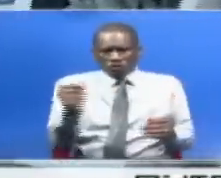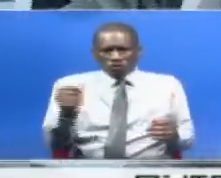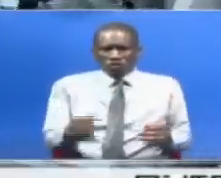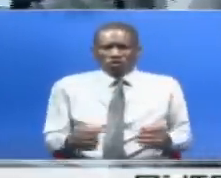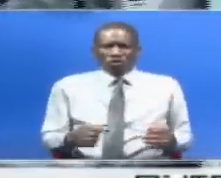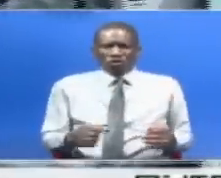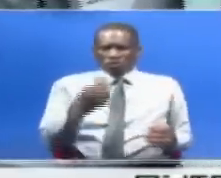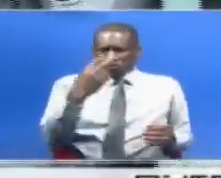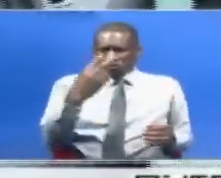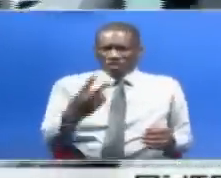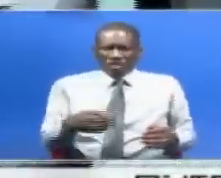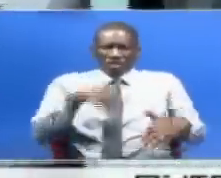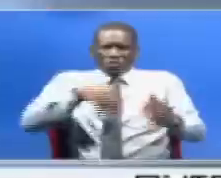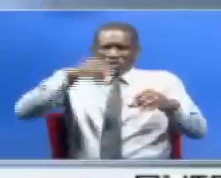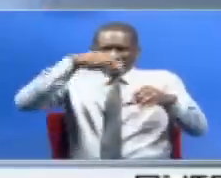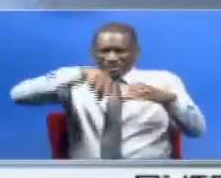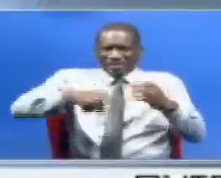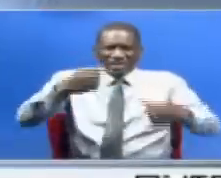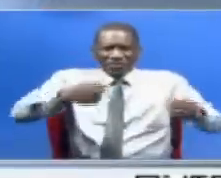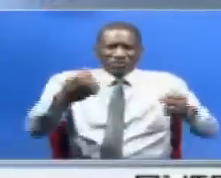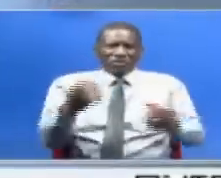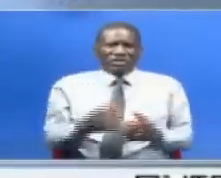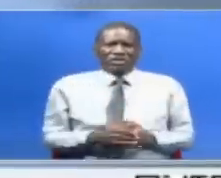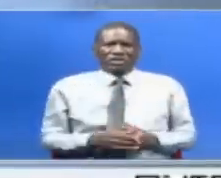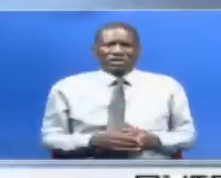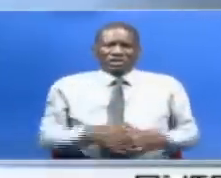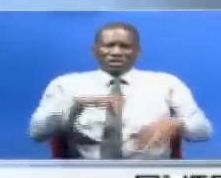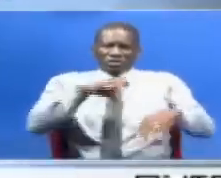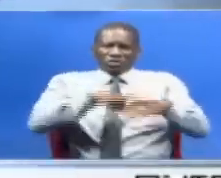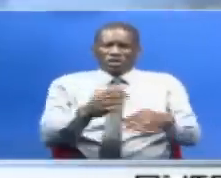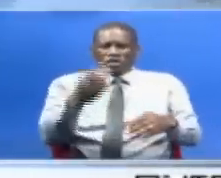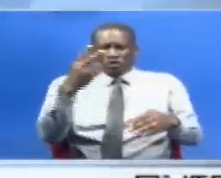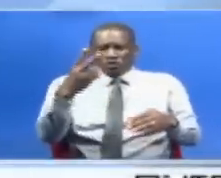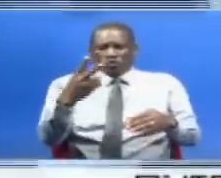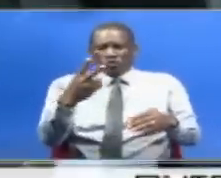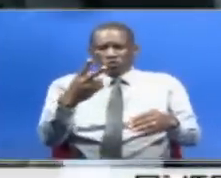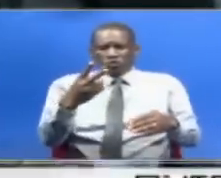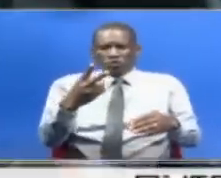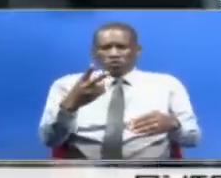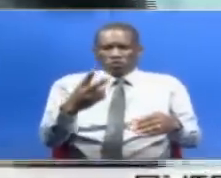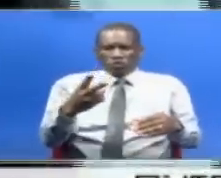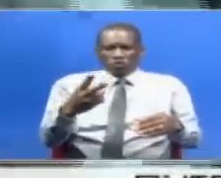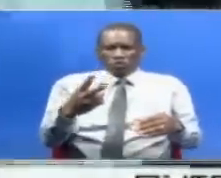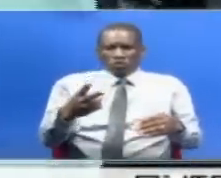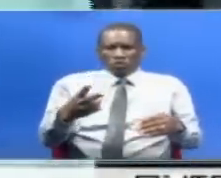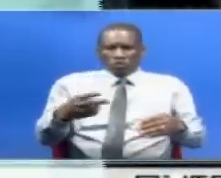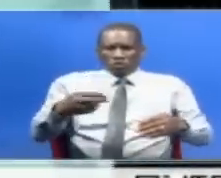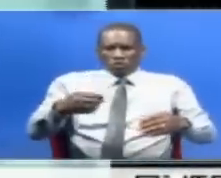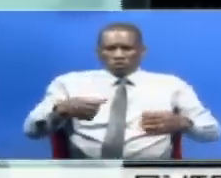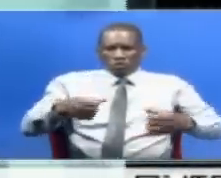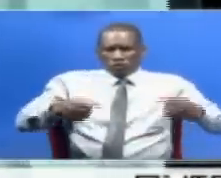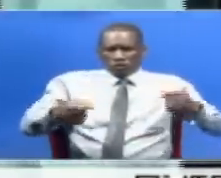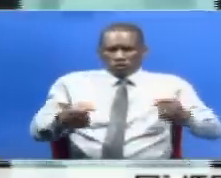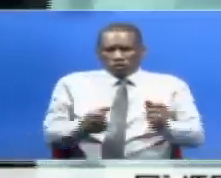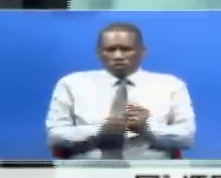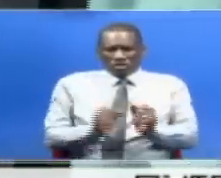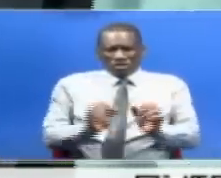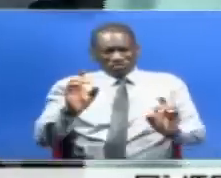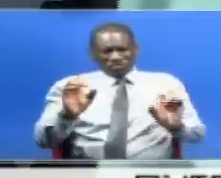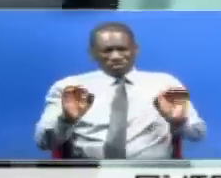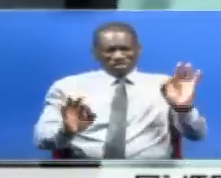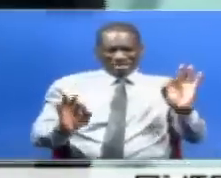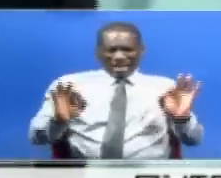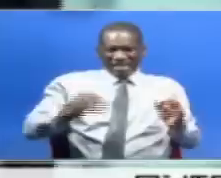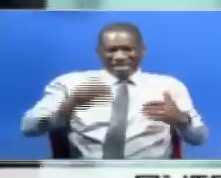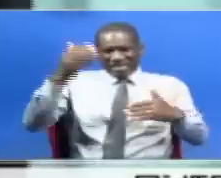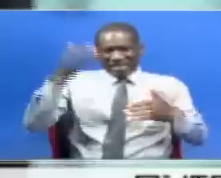feel of what's inside. You get this two-ton fabric with a bit of the styling on the edge,